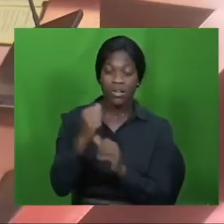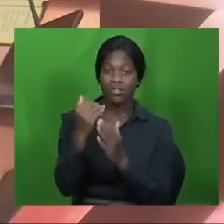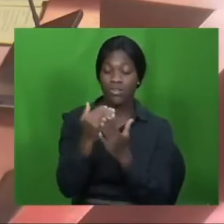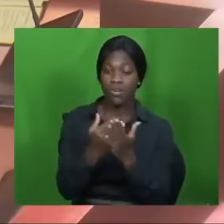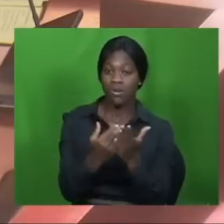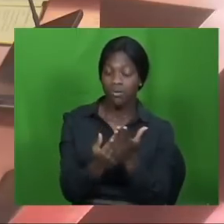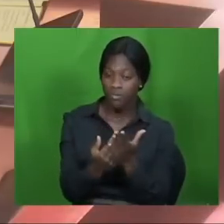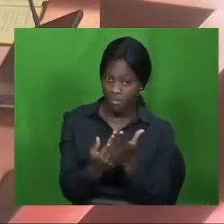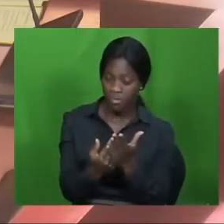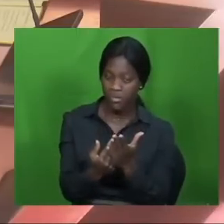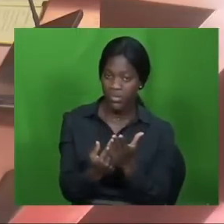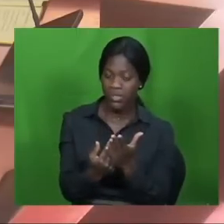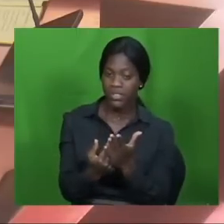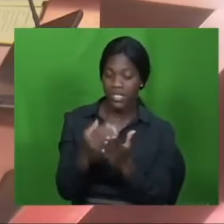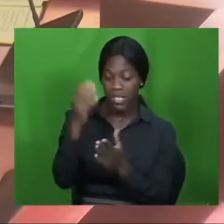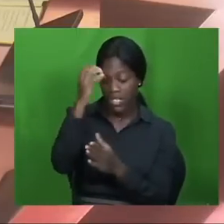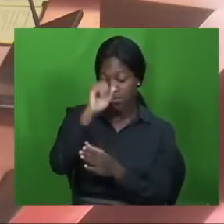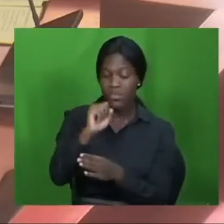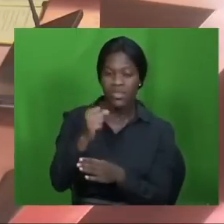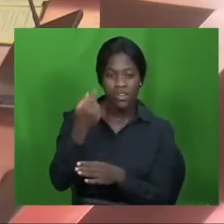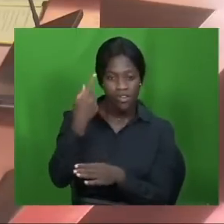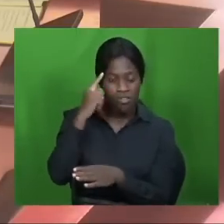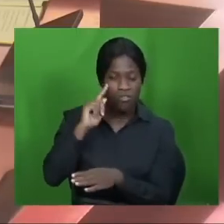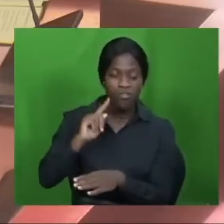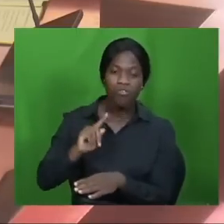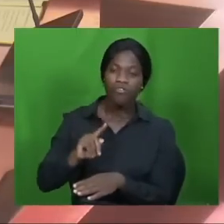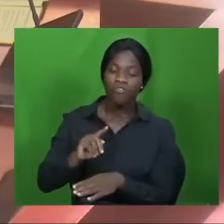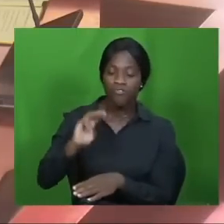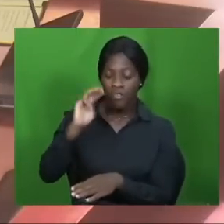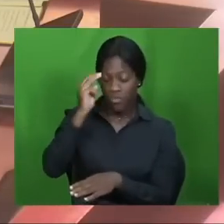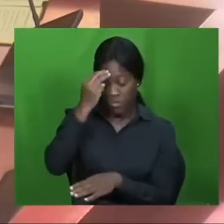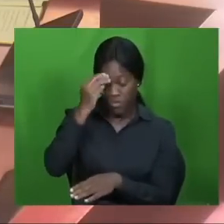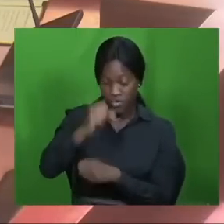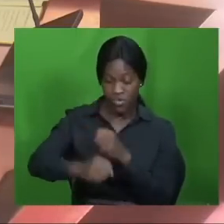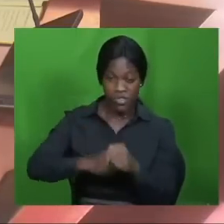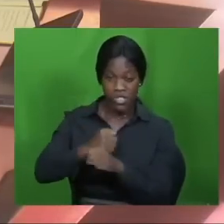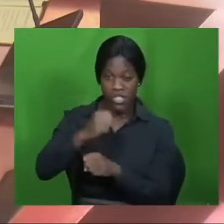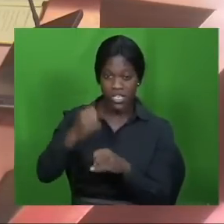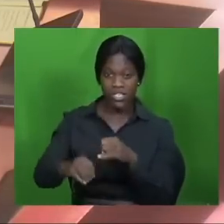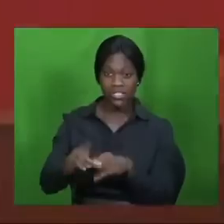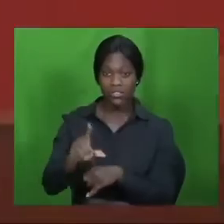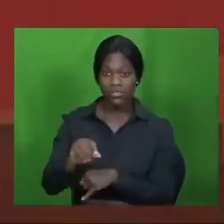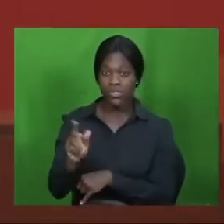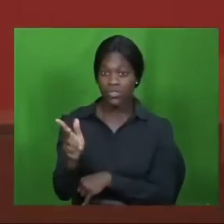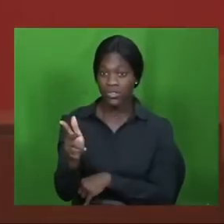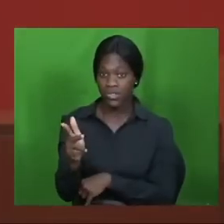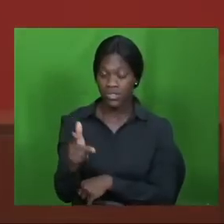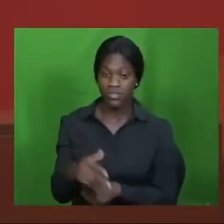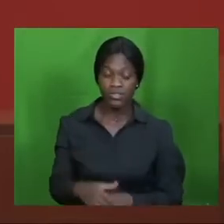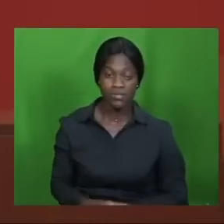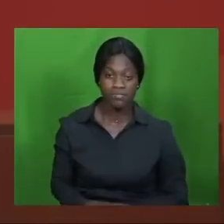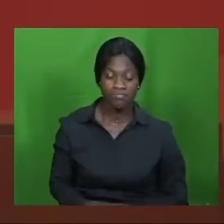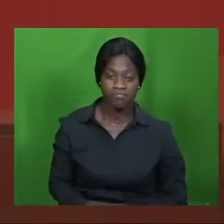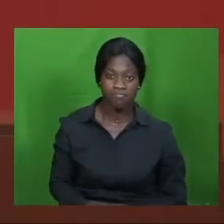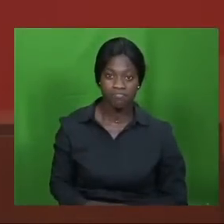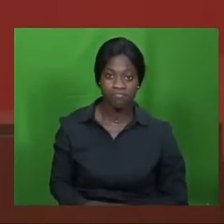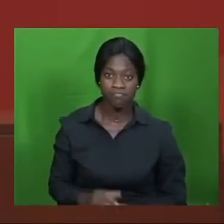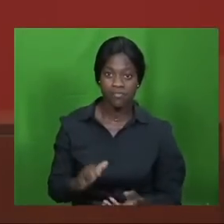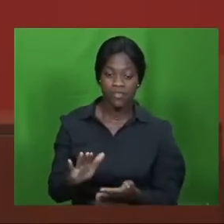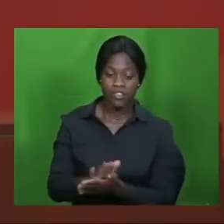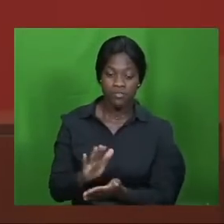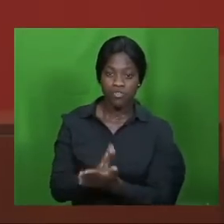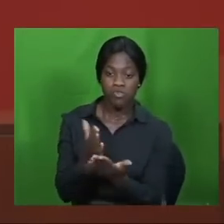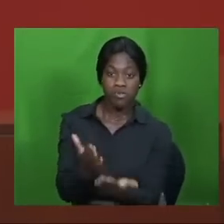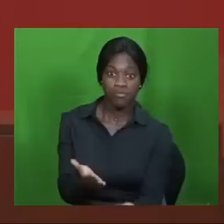Arts and Culture for the year ending 31st December 2023. Honorable members, the paper is